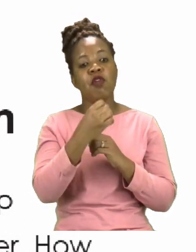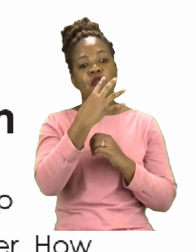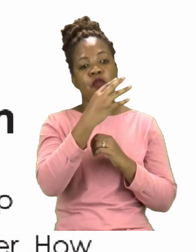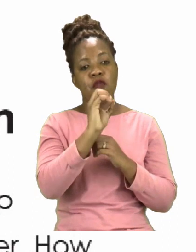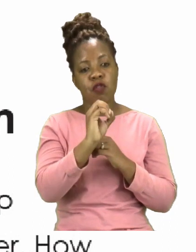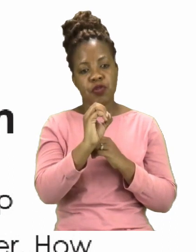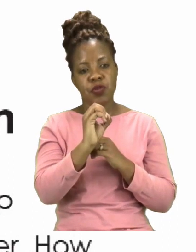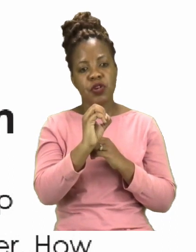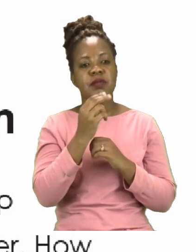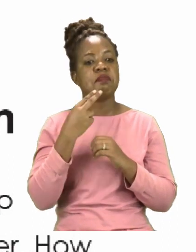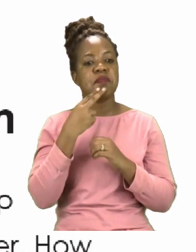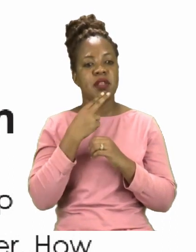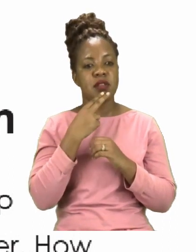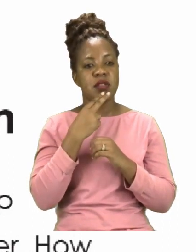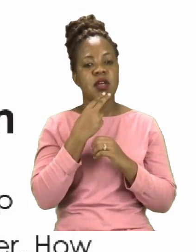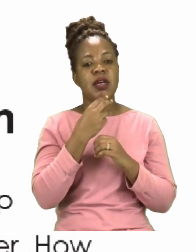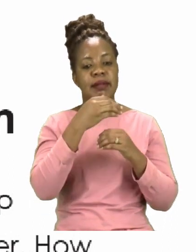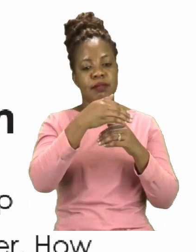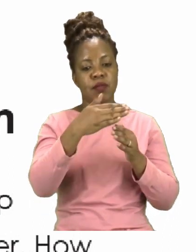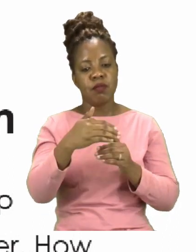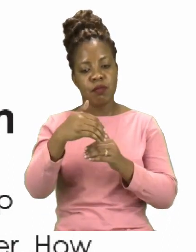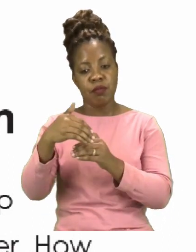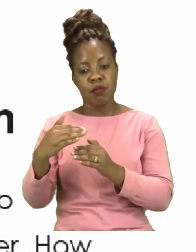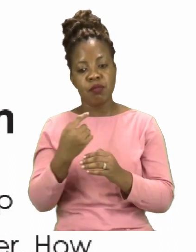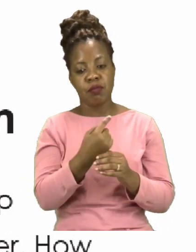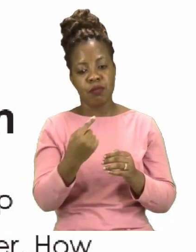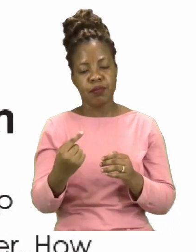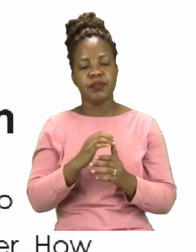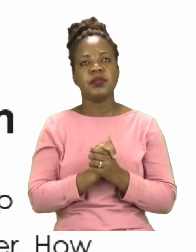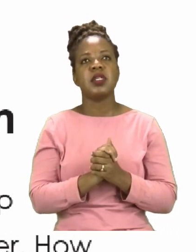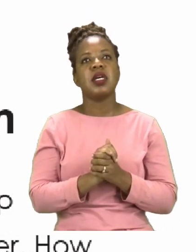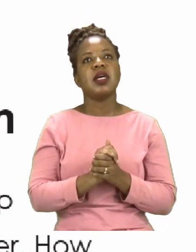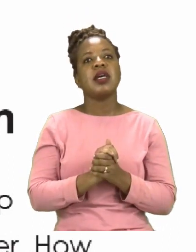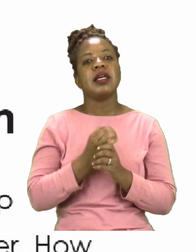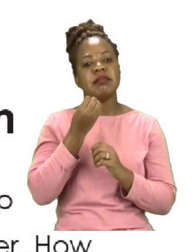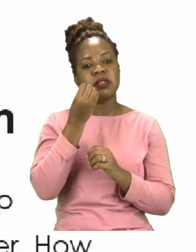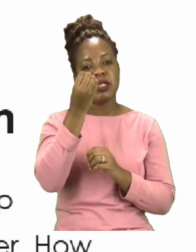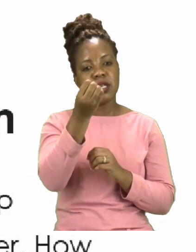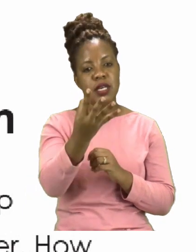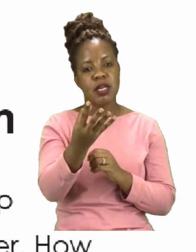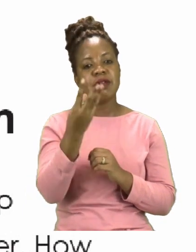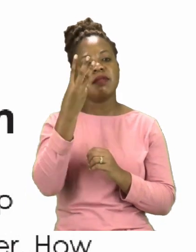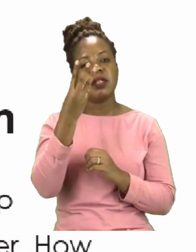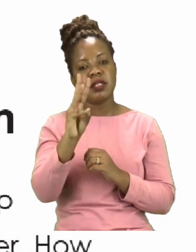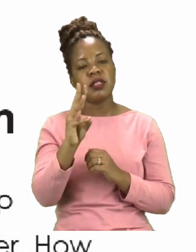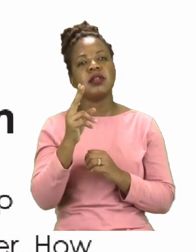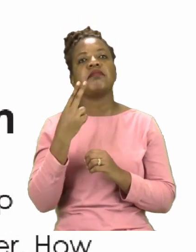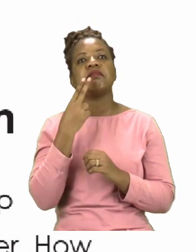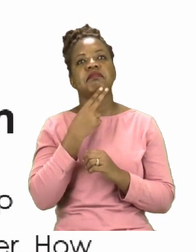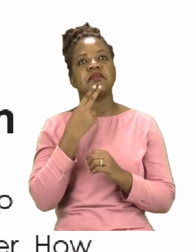his brother. As we are reading it a second time, we need to decide whether we are adding